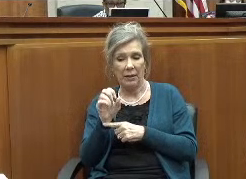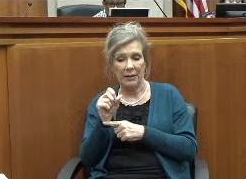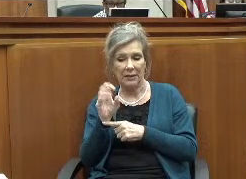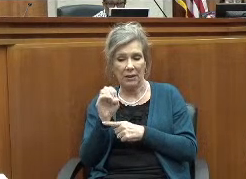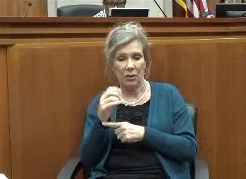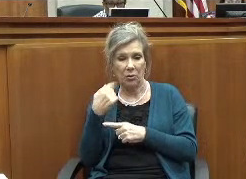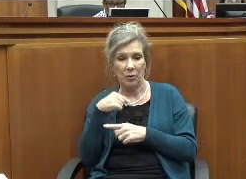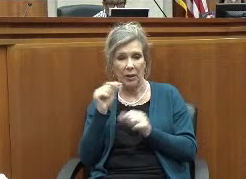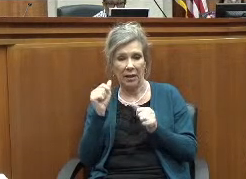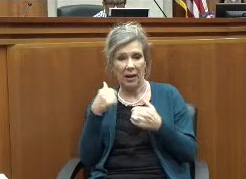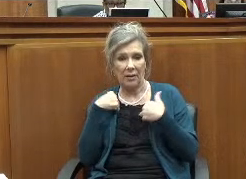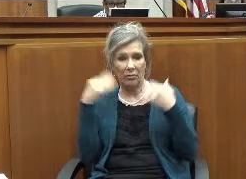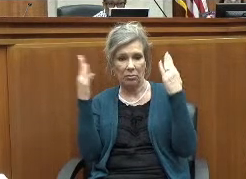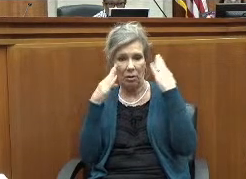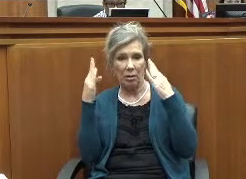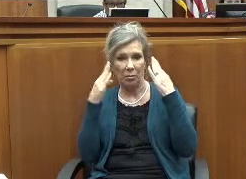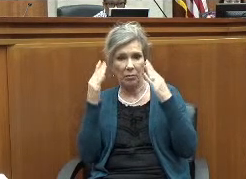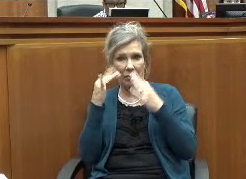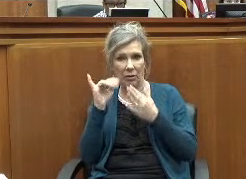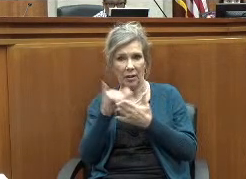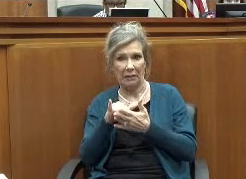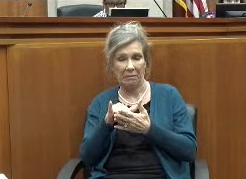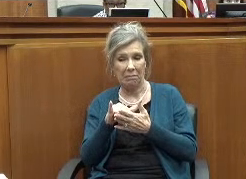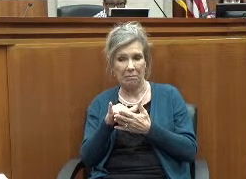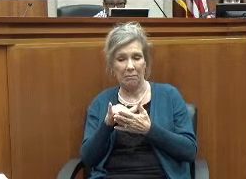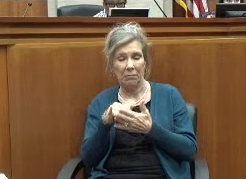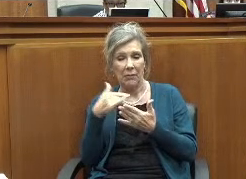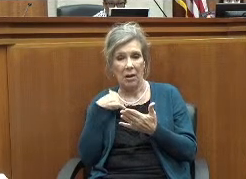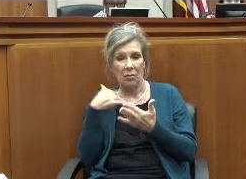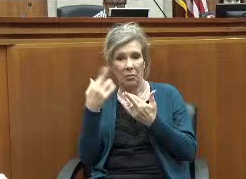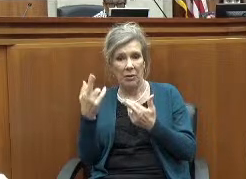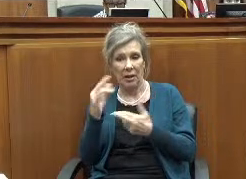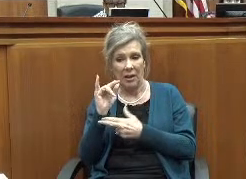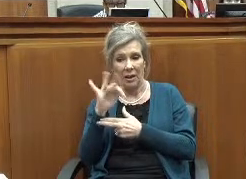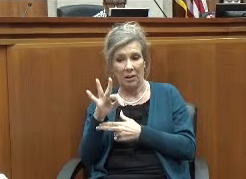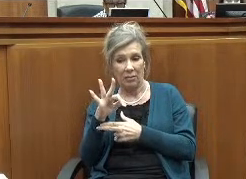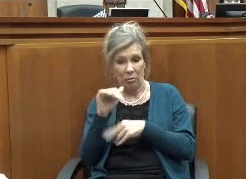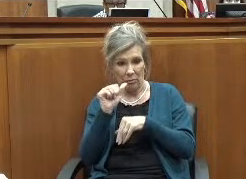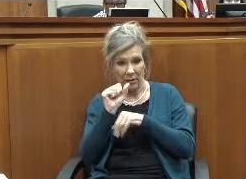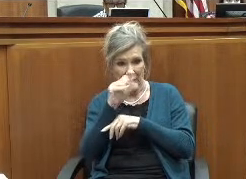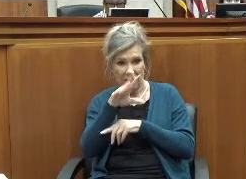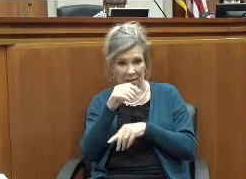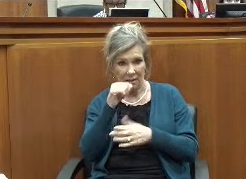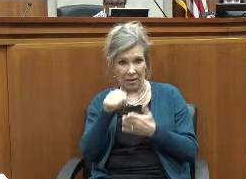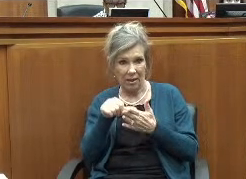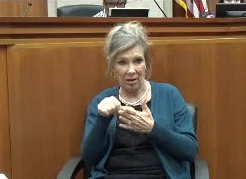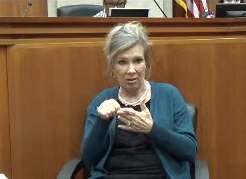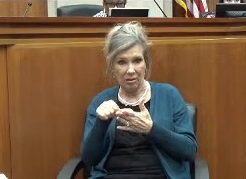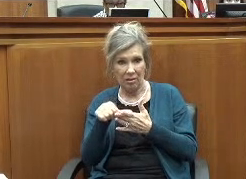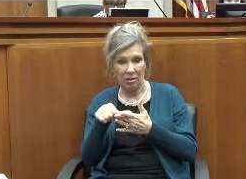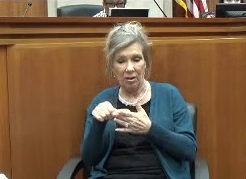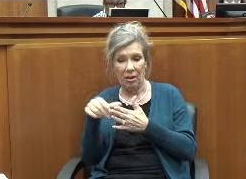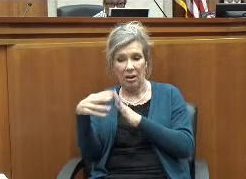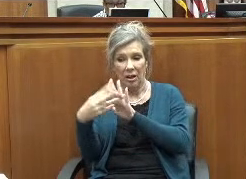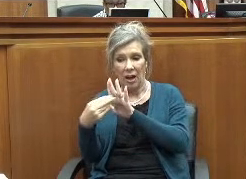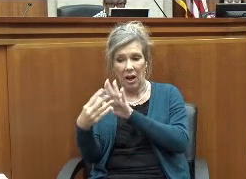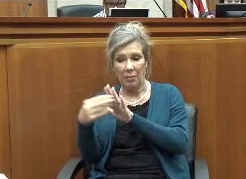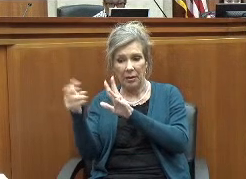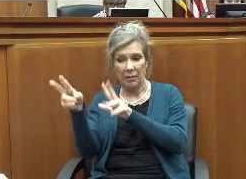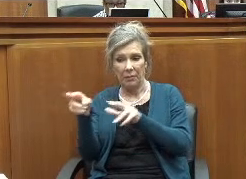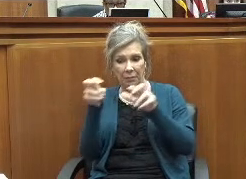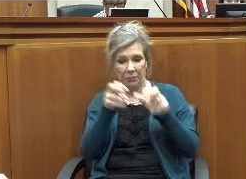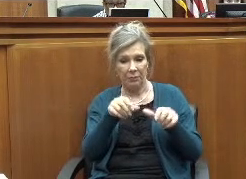repercussions. I would recommend that if he's going to send a letter, that he just copy and paste the policy. Right. And please